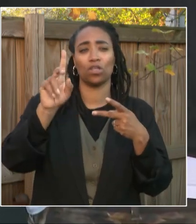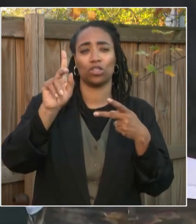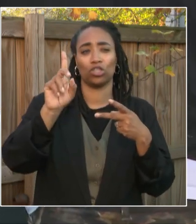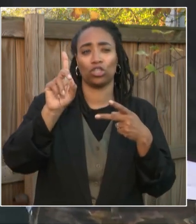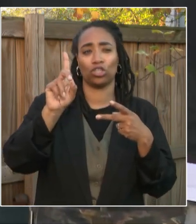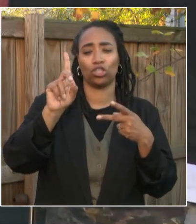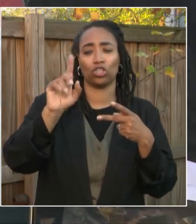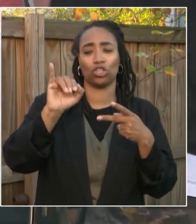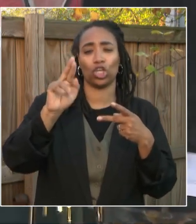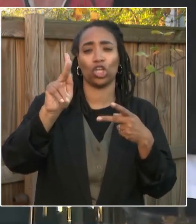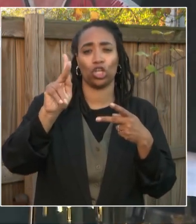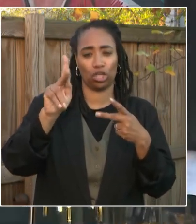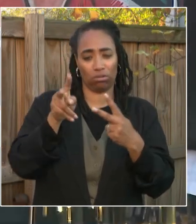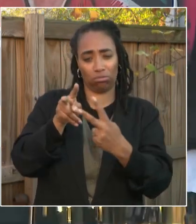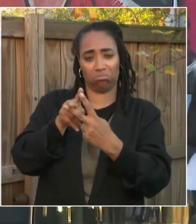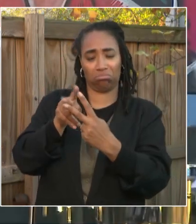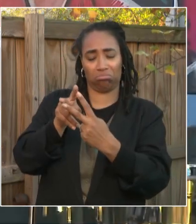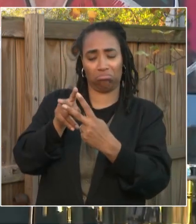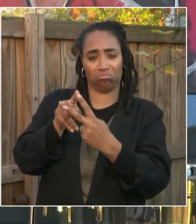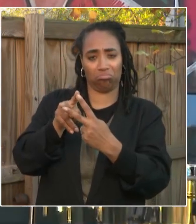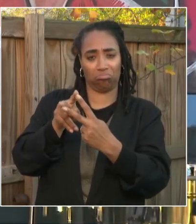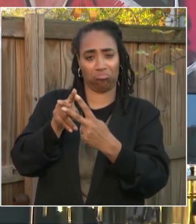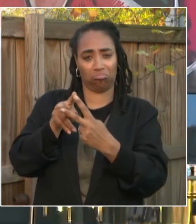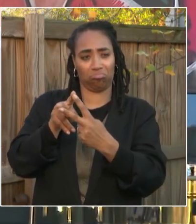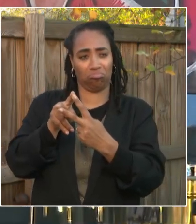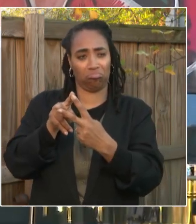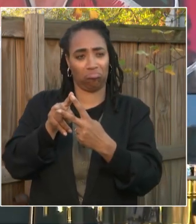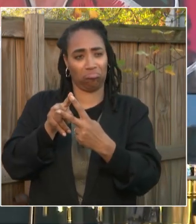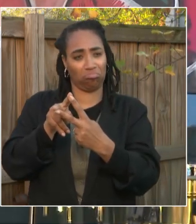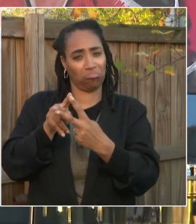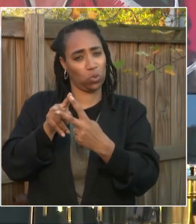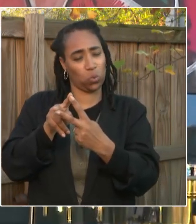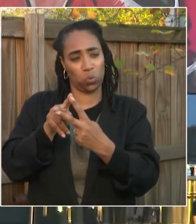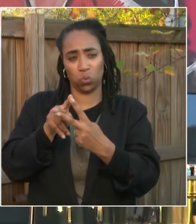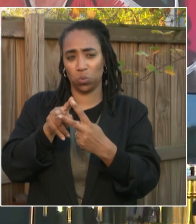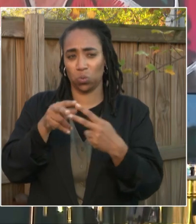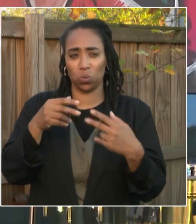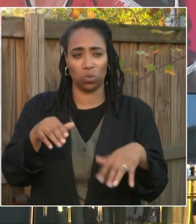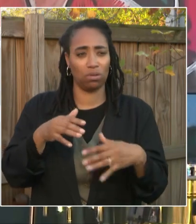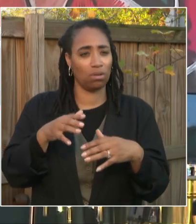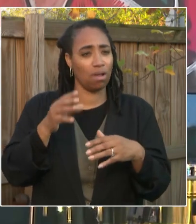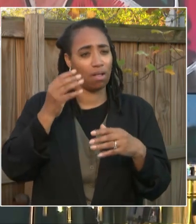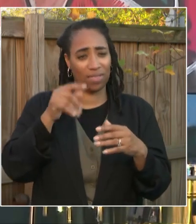y'all, excuse my French, it's been hard, y'all. And I'm going to tell you why it's been